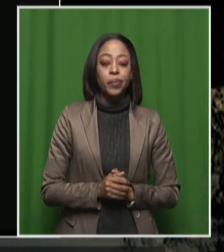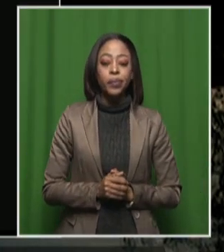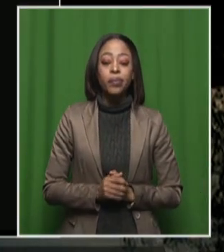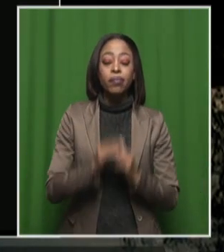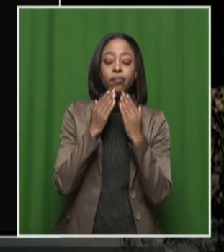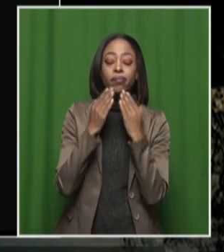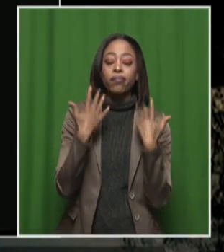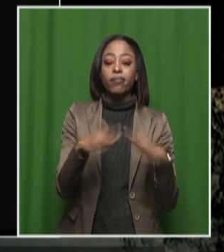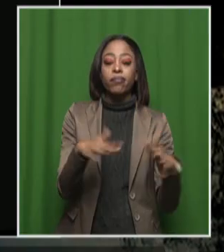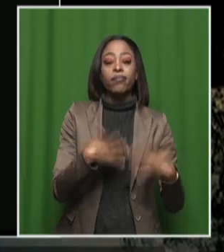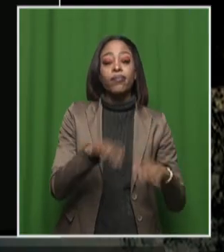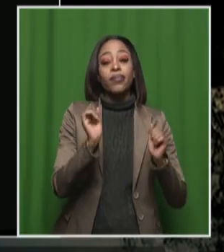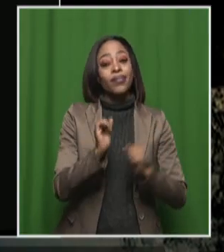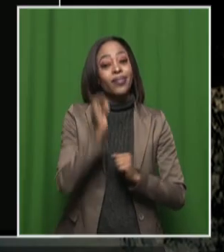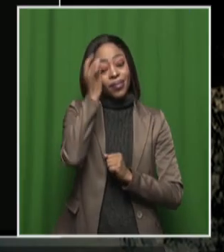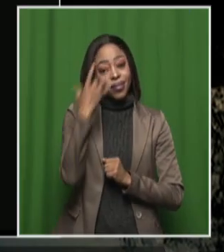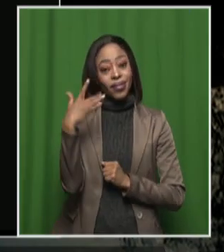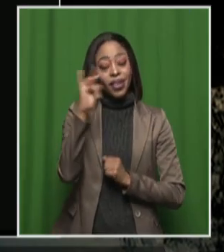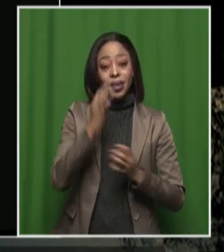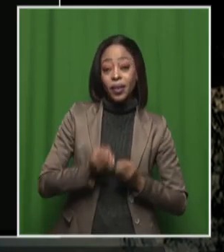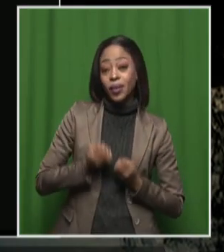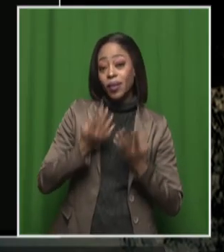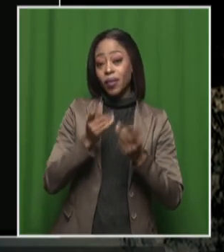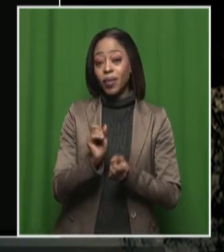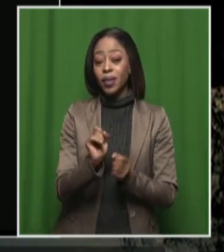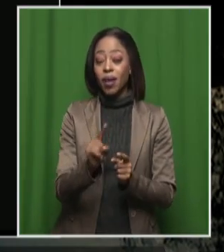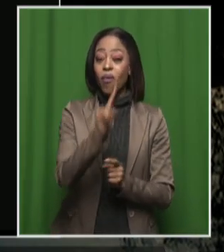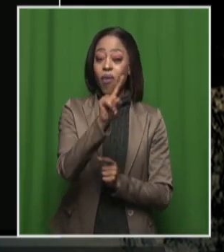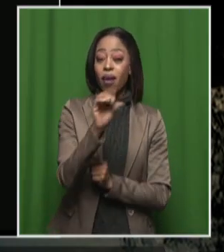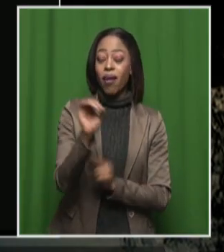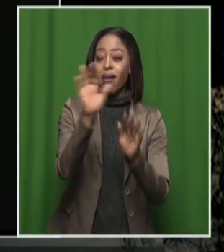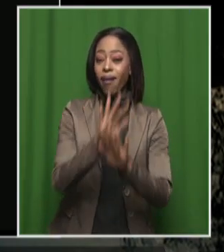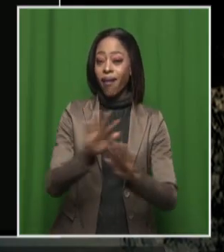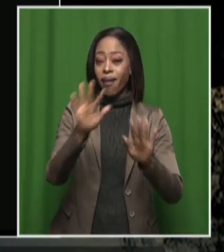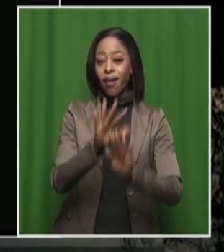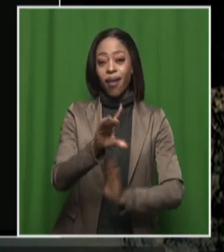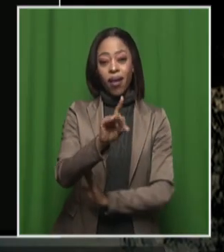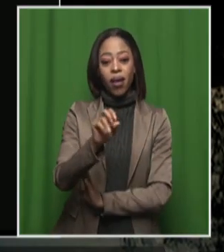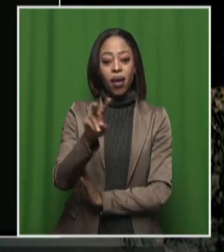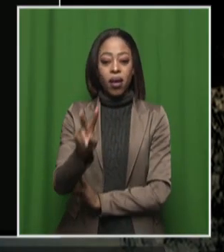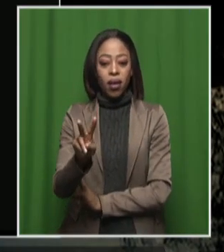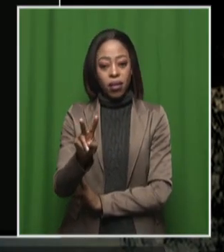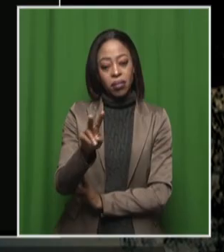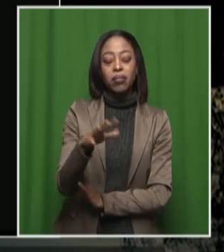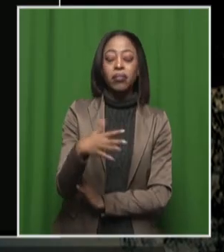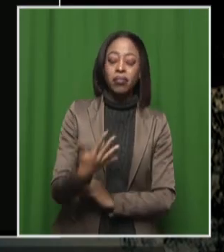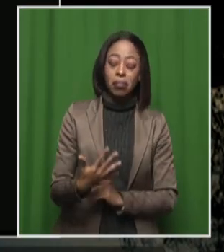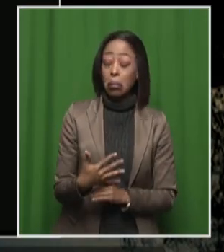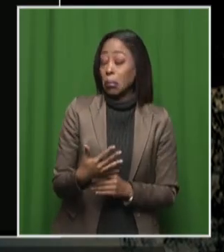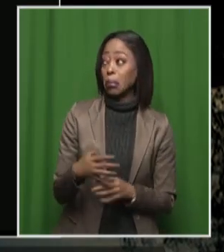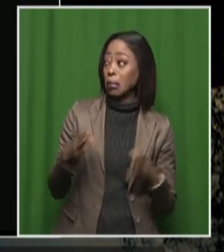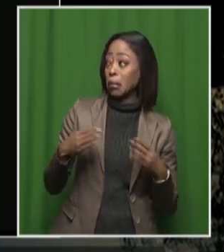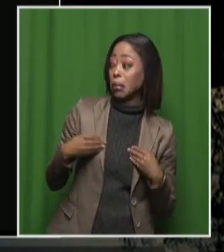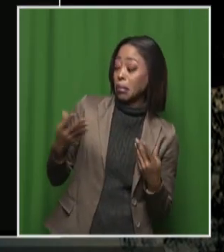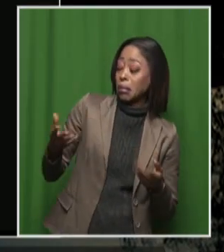Thank you very much. Don't forget to express yourself in 100 colors with Dove Invisible Dry. I take that. Thank